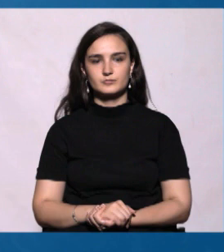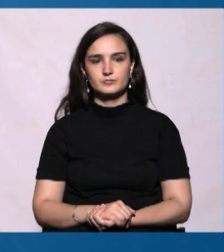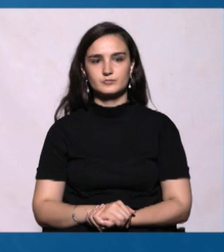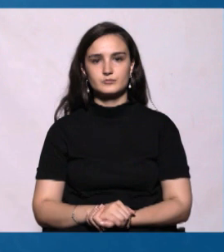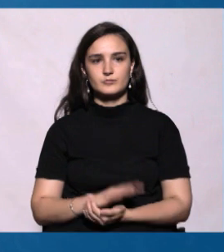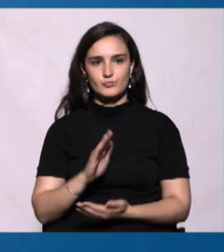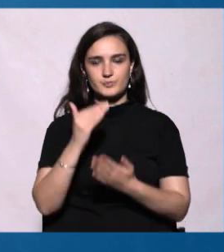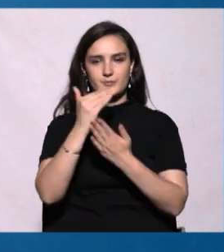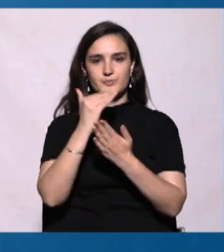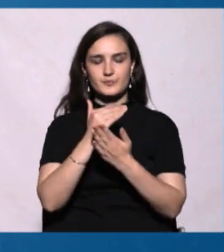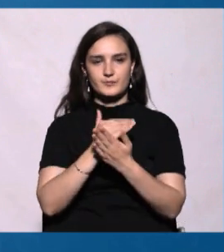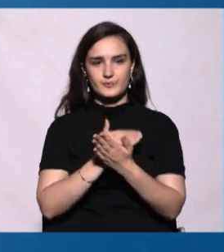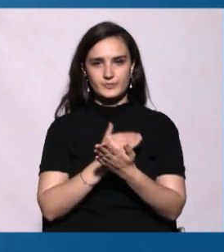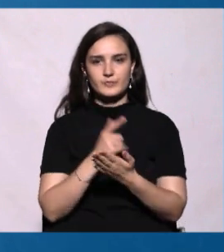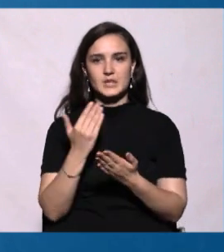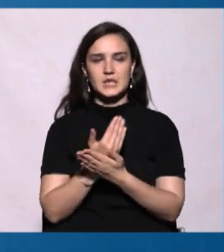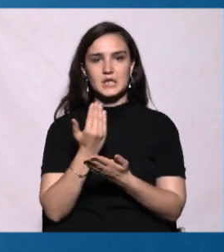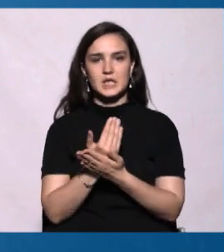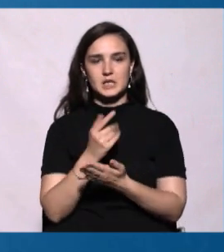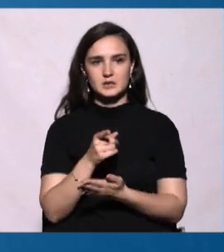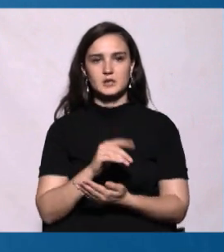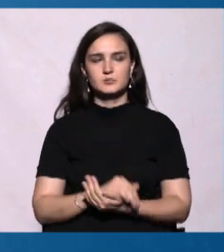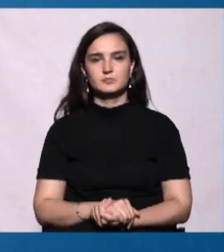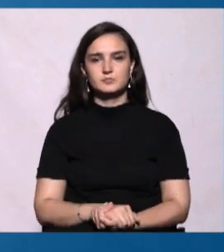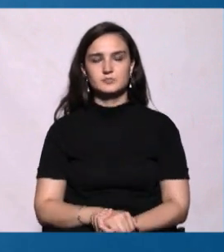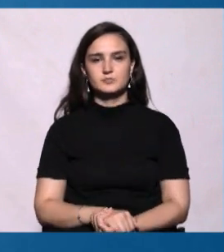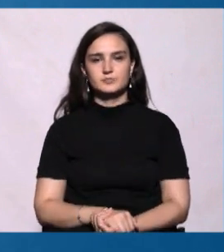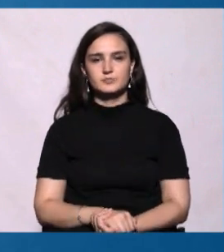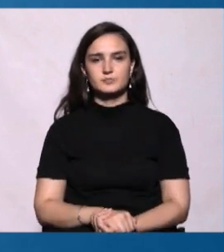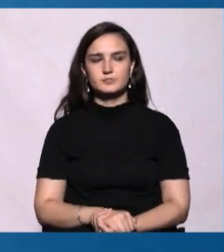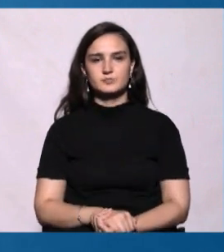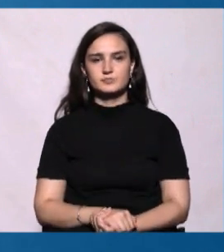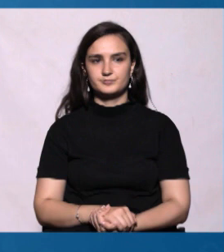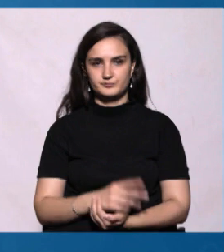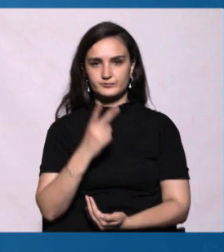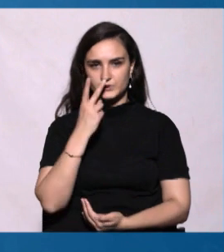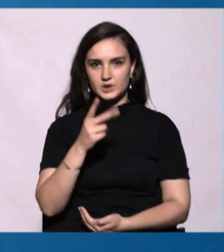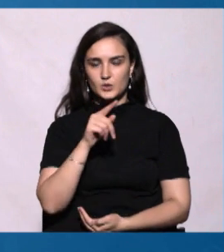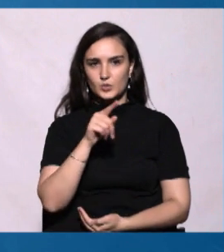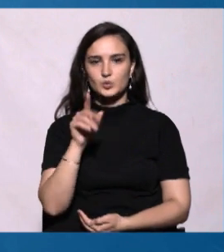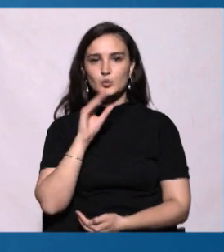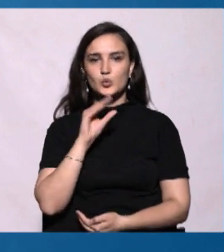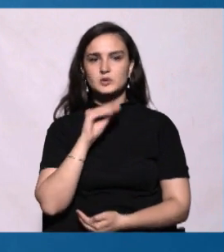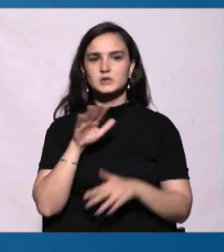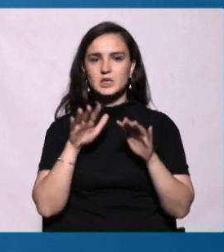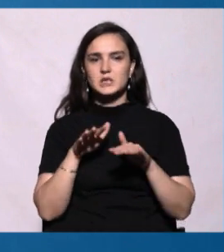of the characters of the legend. There are famous characters. Then we look at the setting, when it was